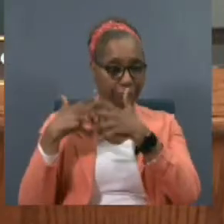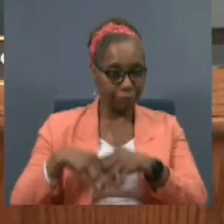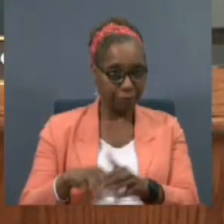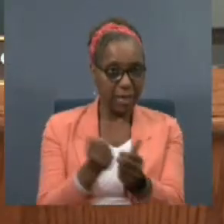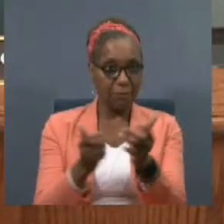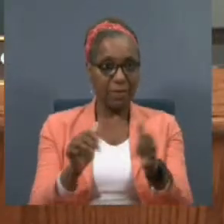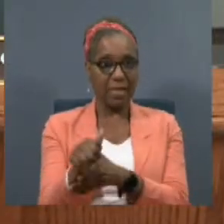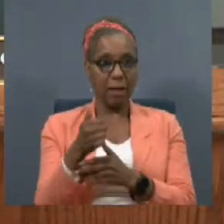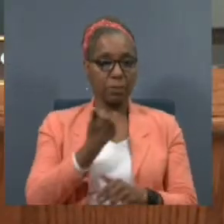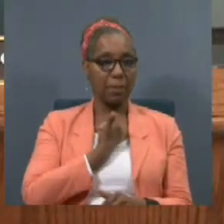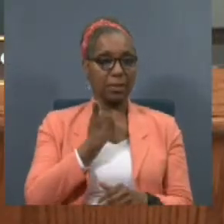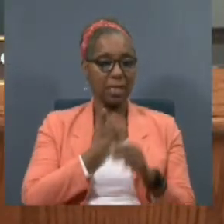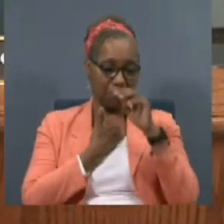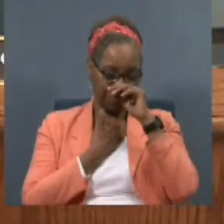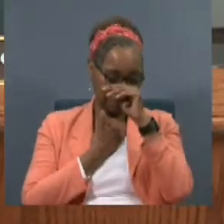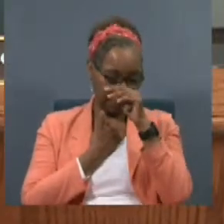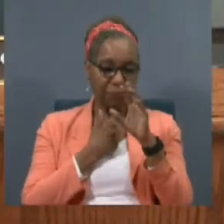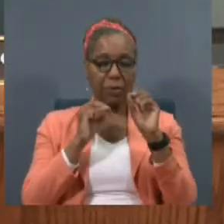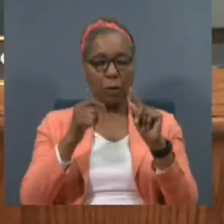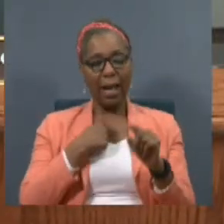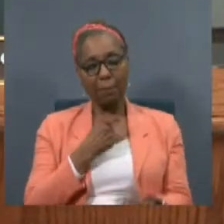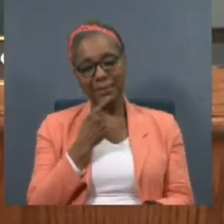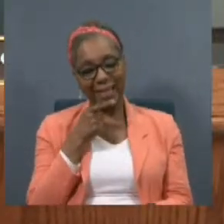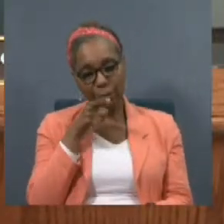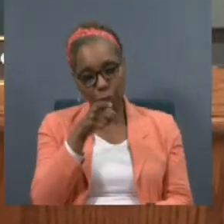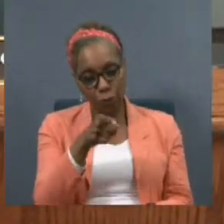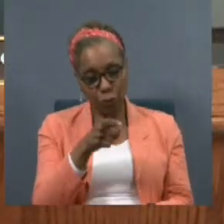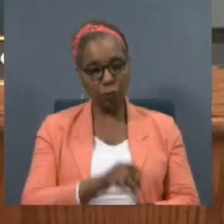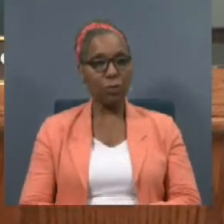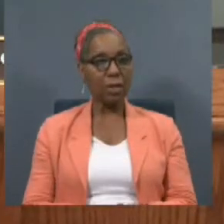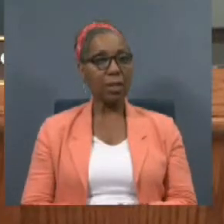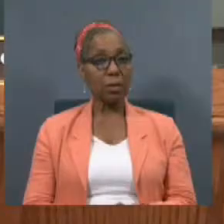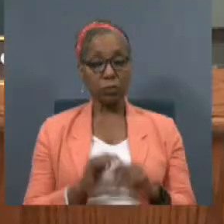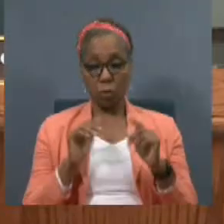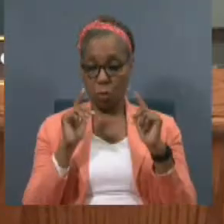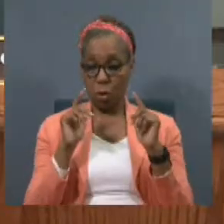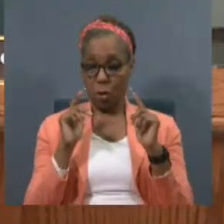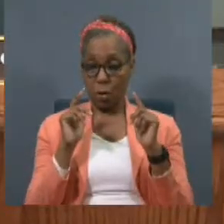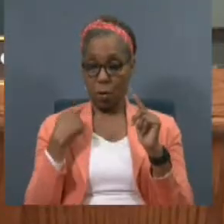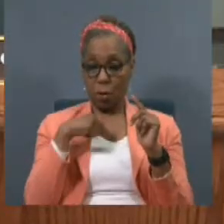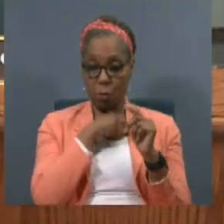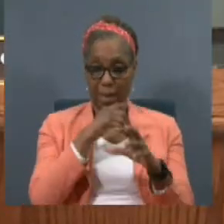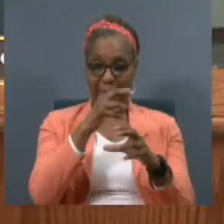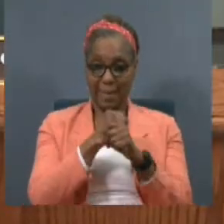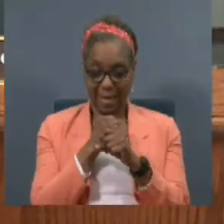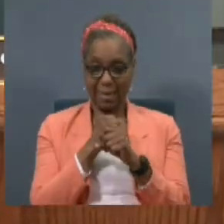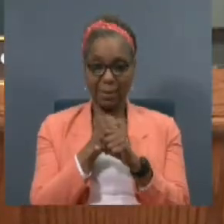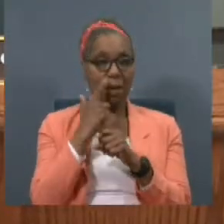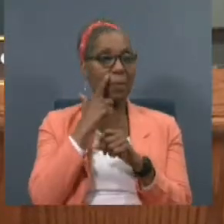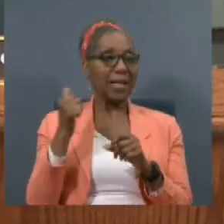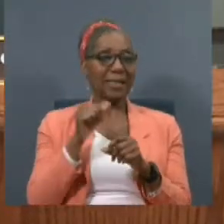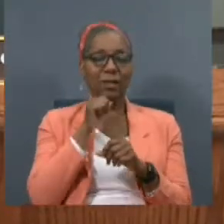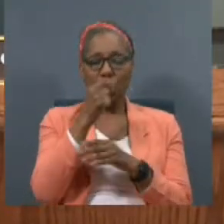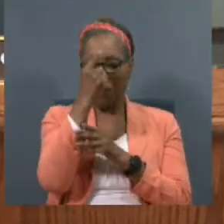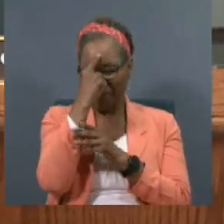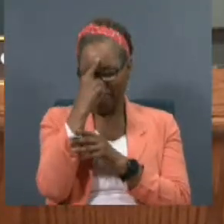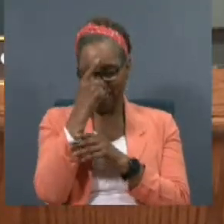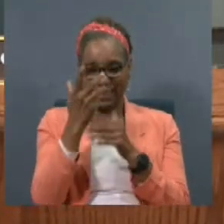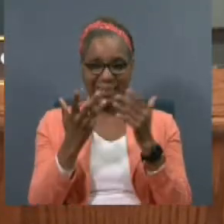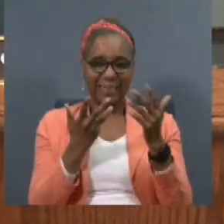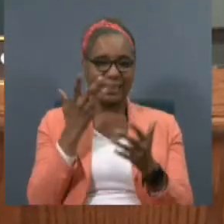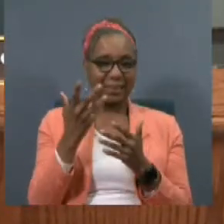myself. And what I'm saying to you is, once we get this, because I don't think anybody, like I